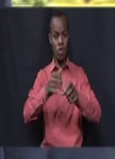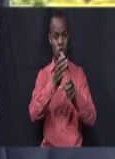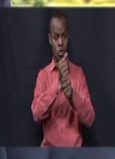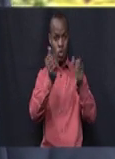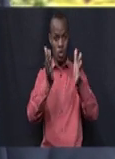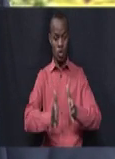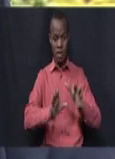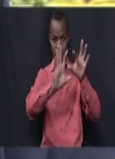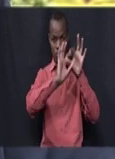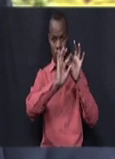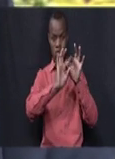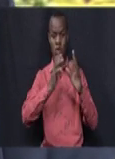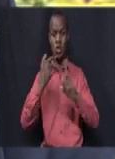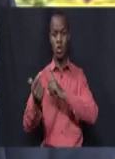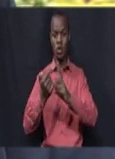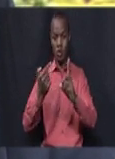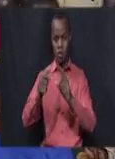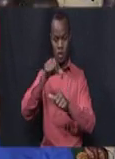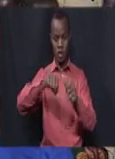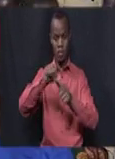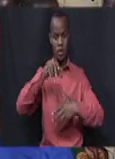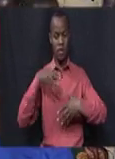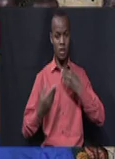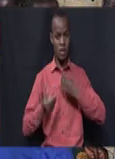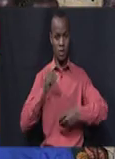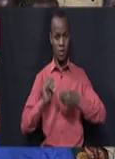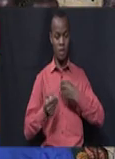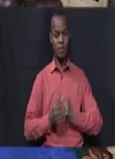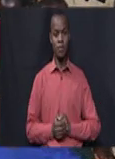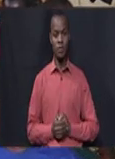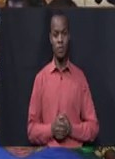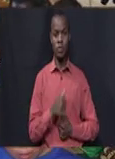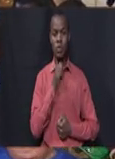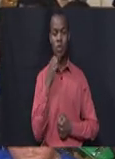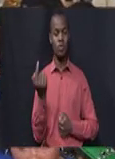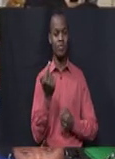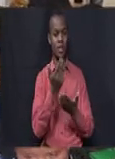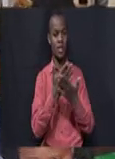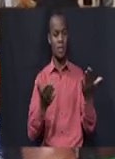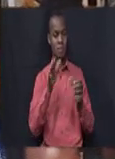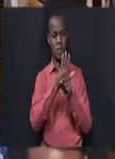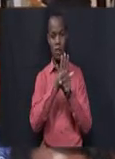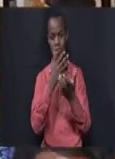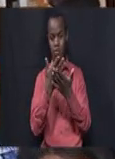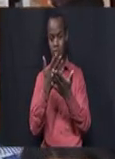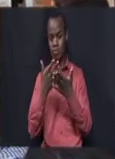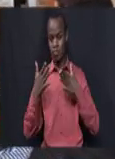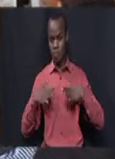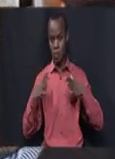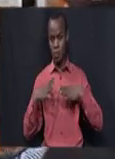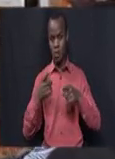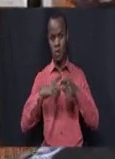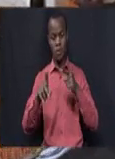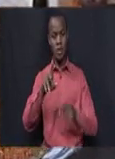to talk to them about disability. It's not an attractive issue for many people, you know. In